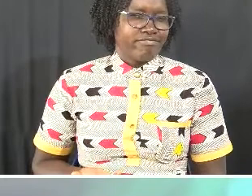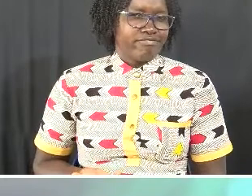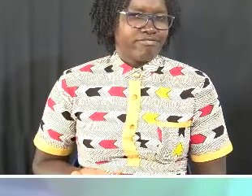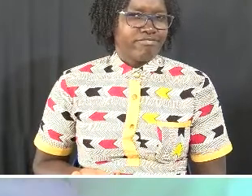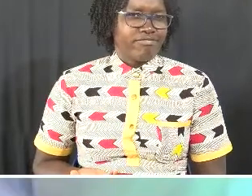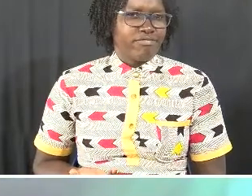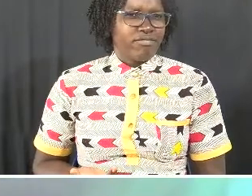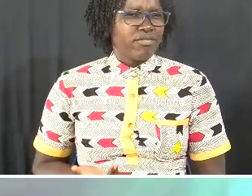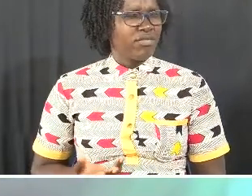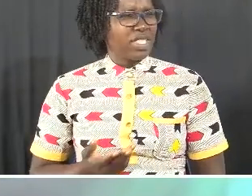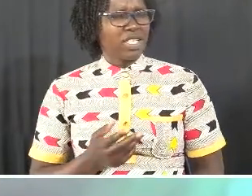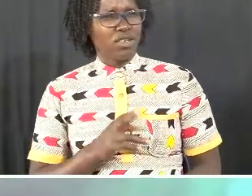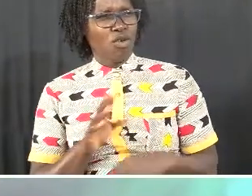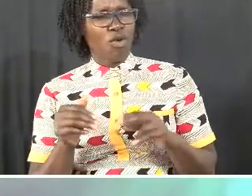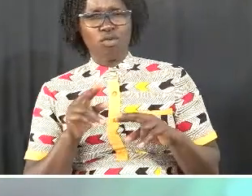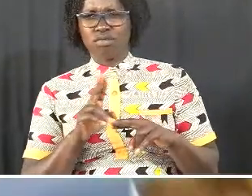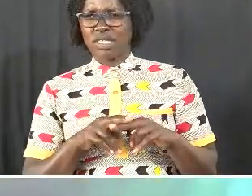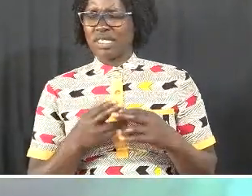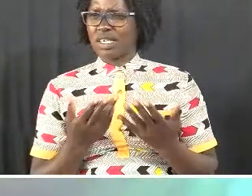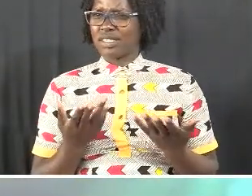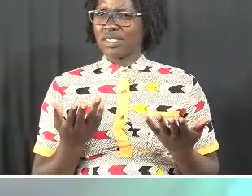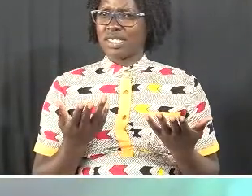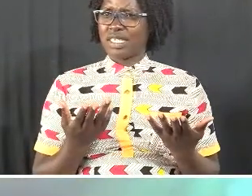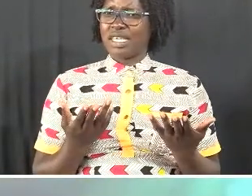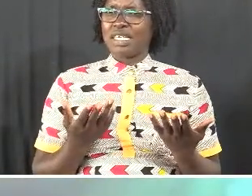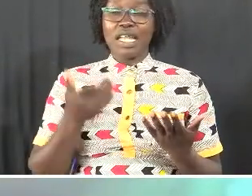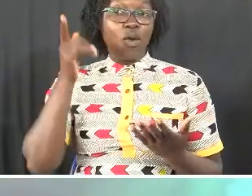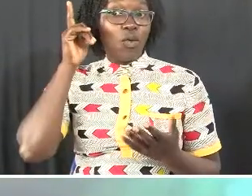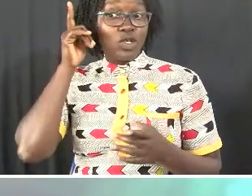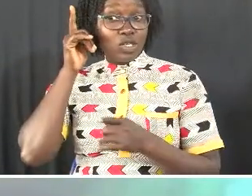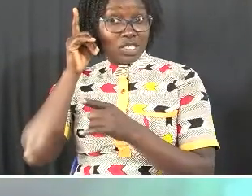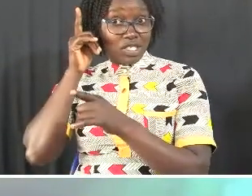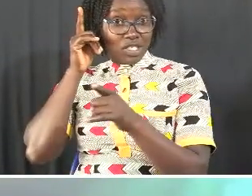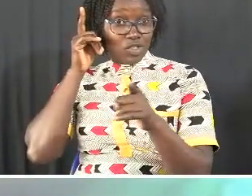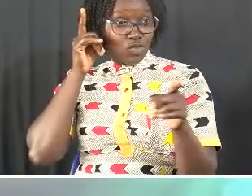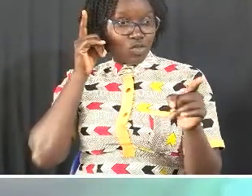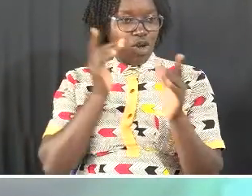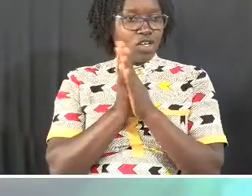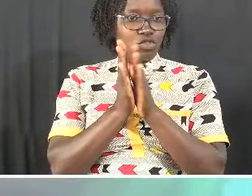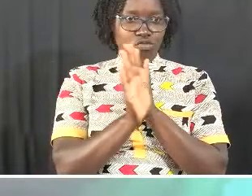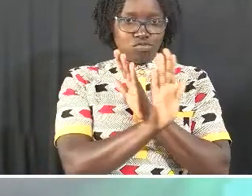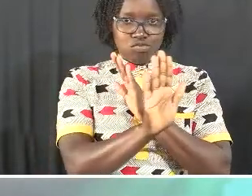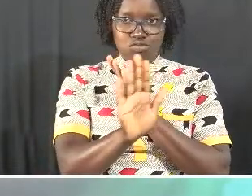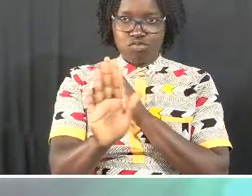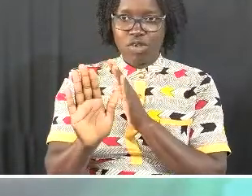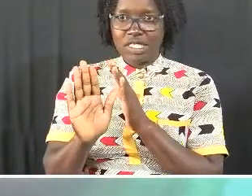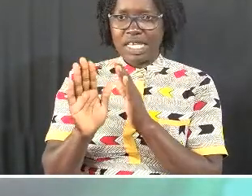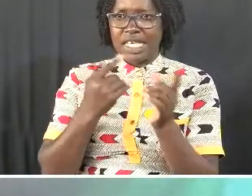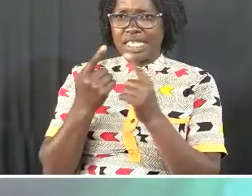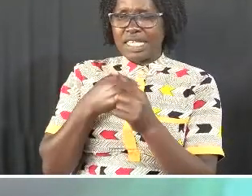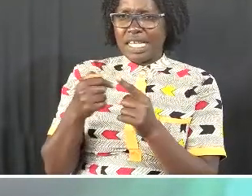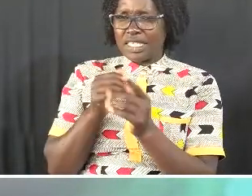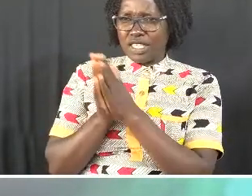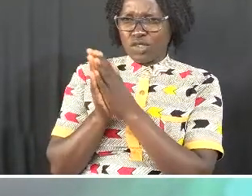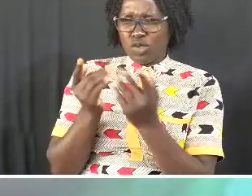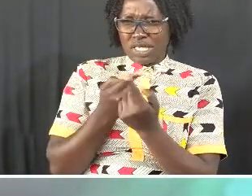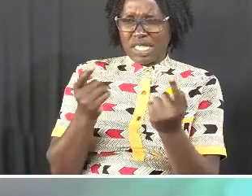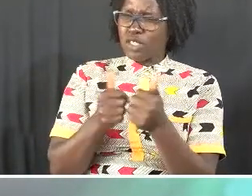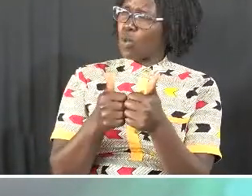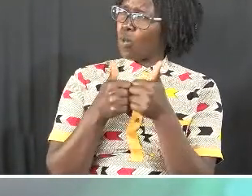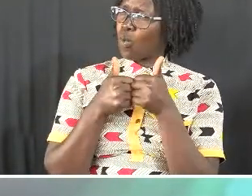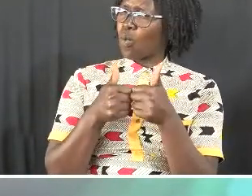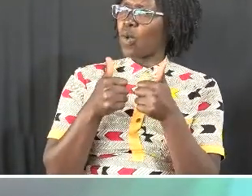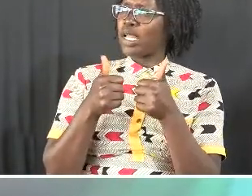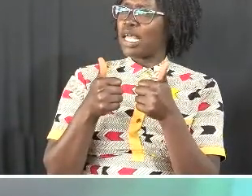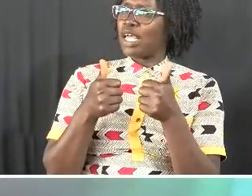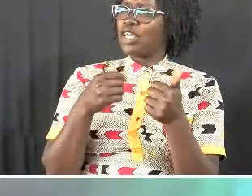And they all sat there. They said, "Now we want to listen to this, your story. Can you tell us this story properly? You